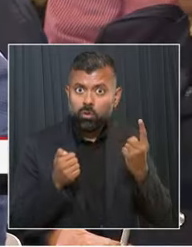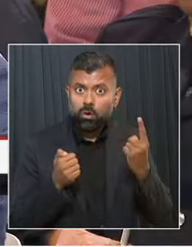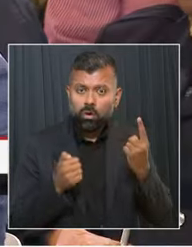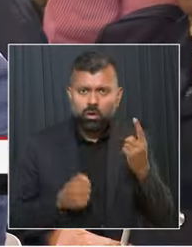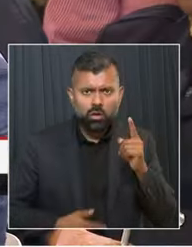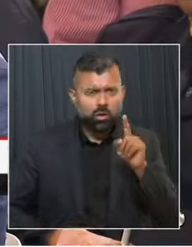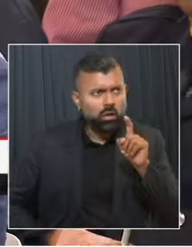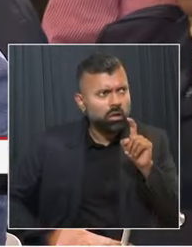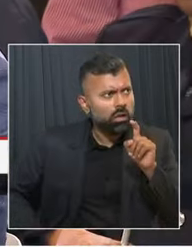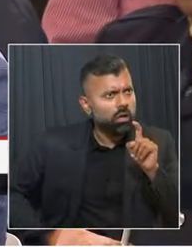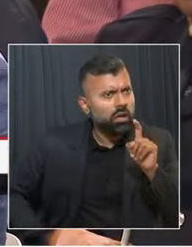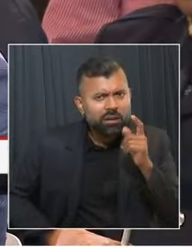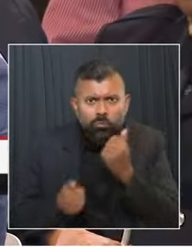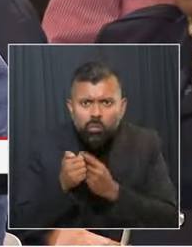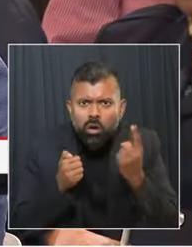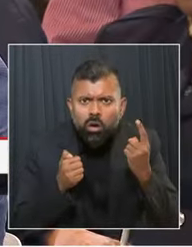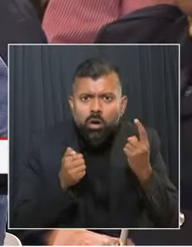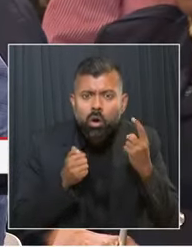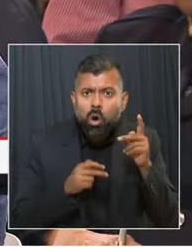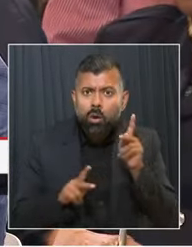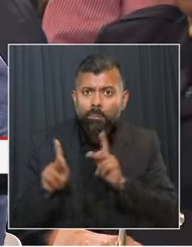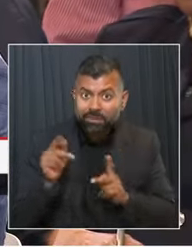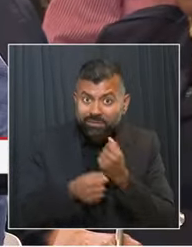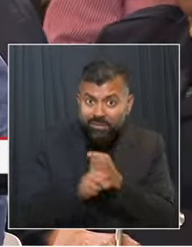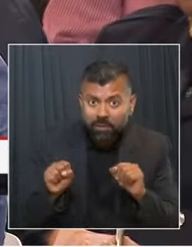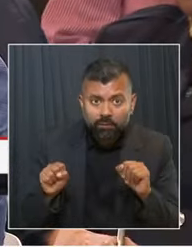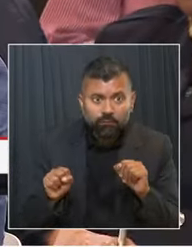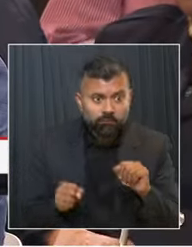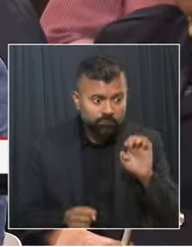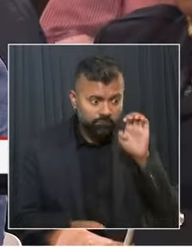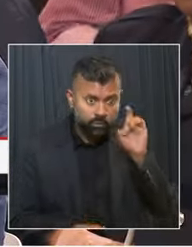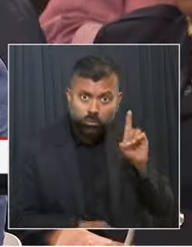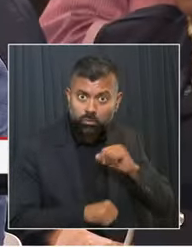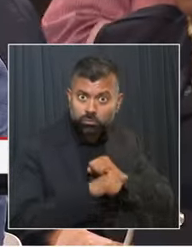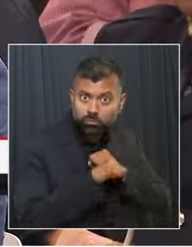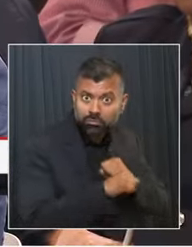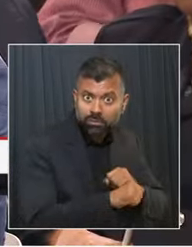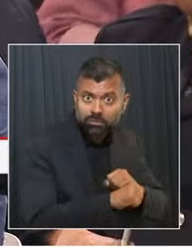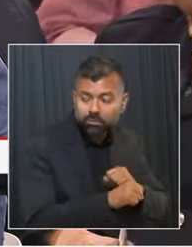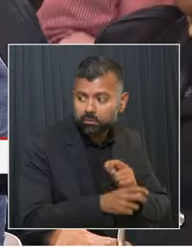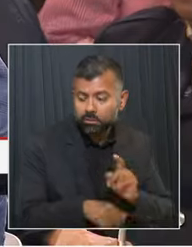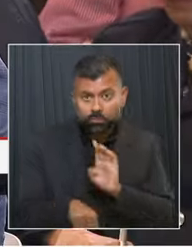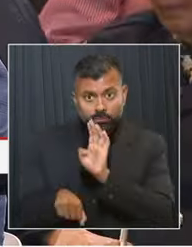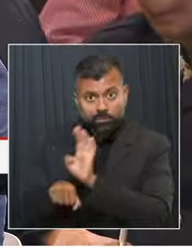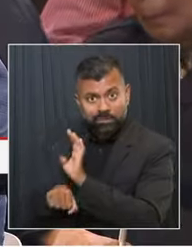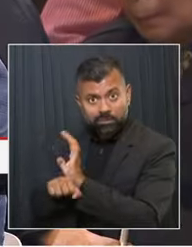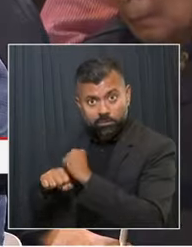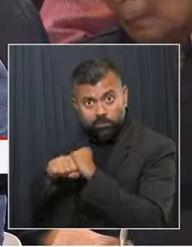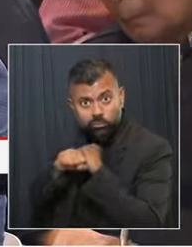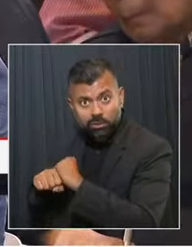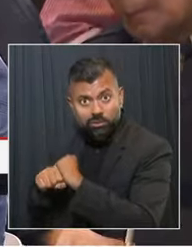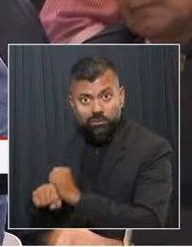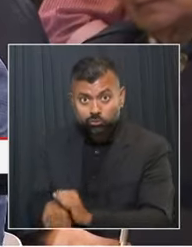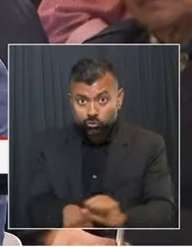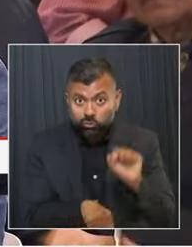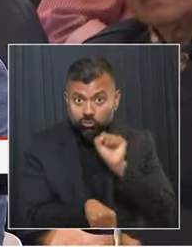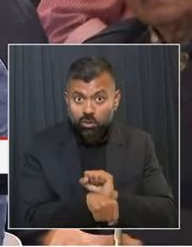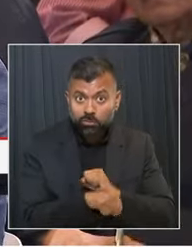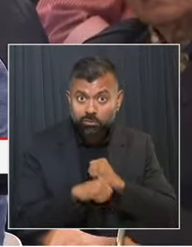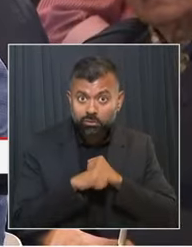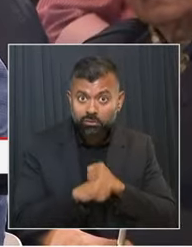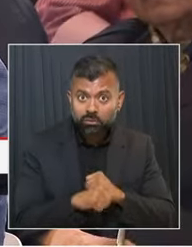and businesses that create jobs? And how does it make the city more affordable and more inclusive for everyone to live? And I think,